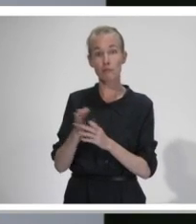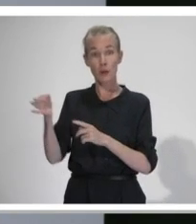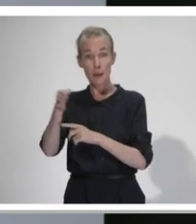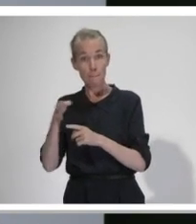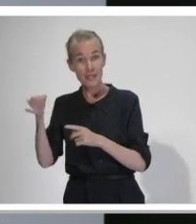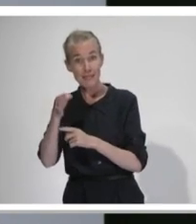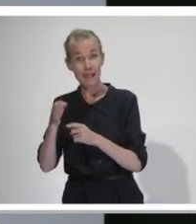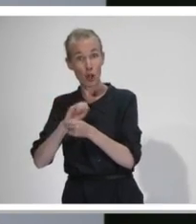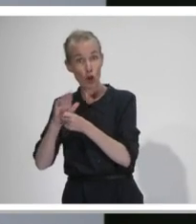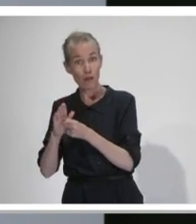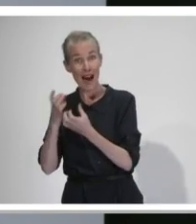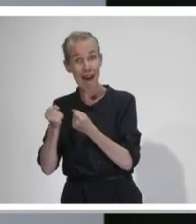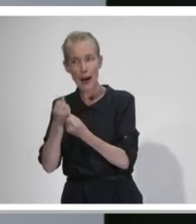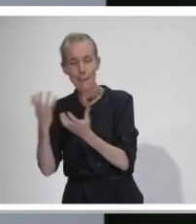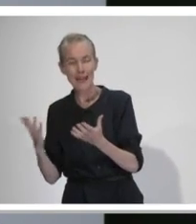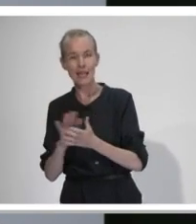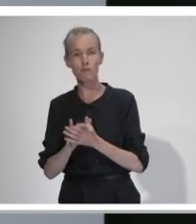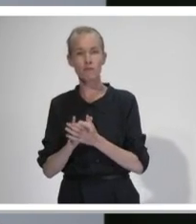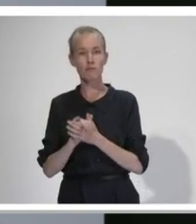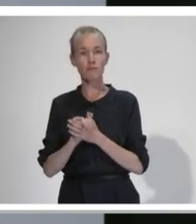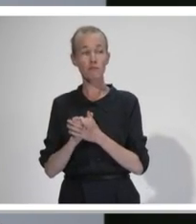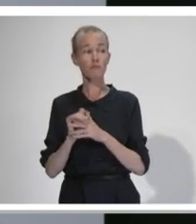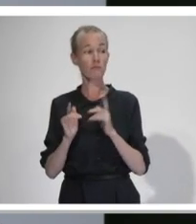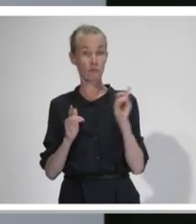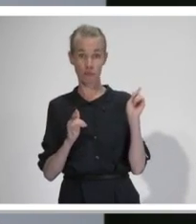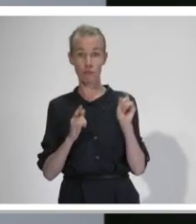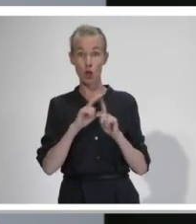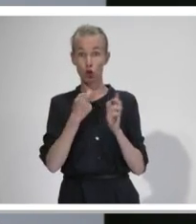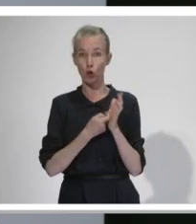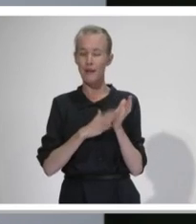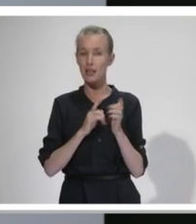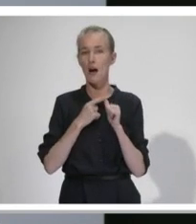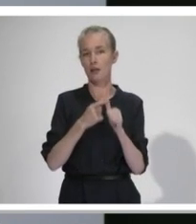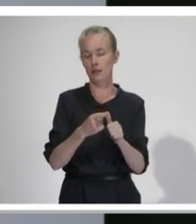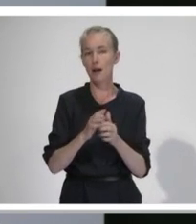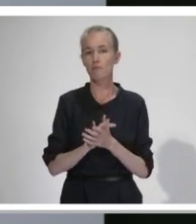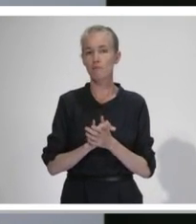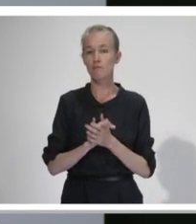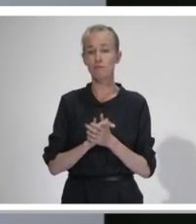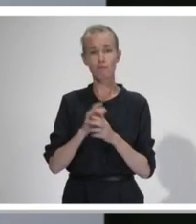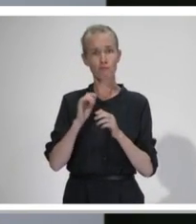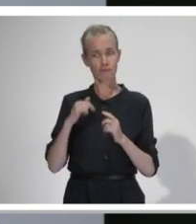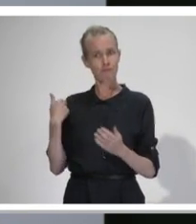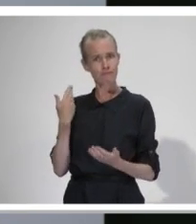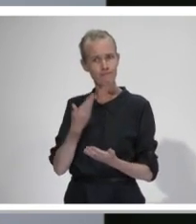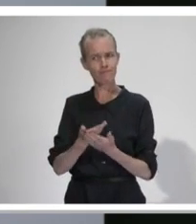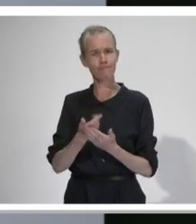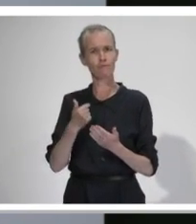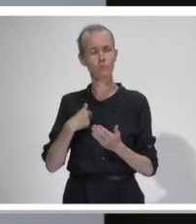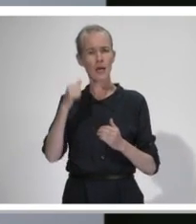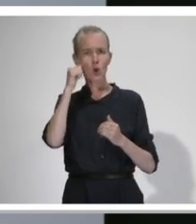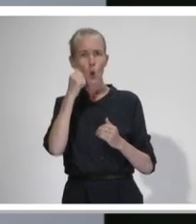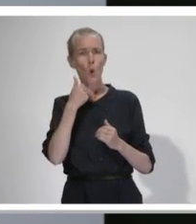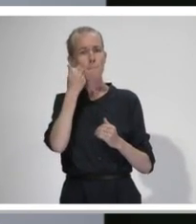health inequities that we have as a result of our COVID-19 response. So that's been very much a part of the response that we've put